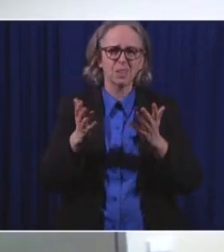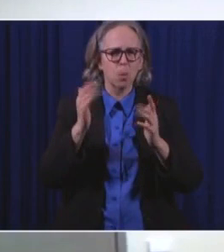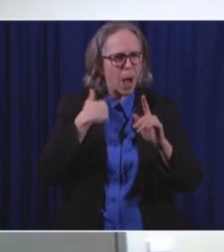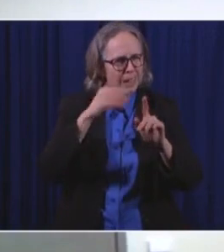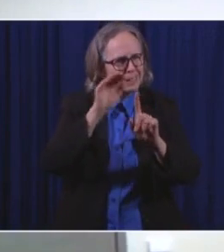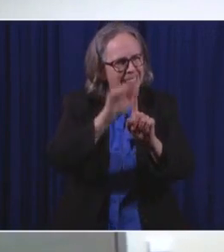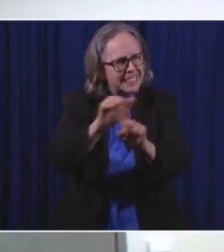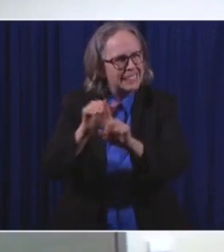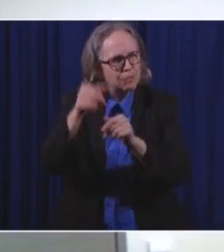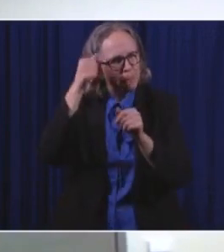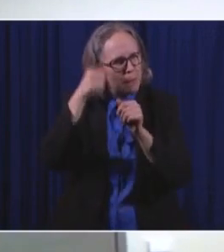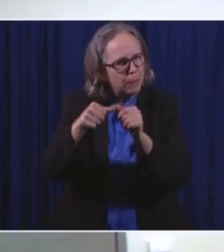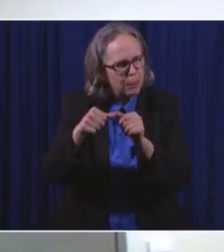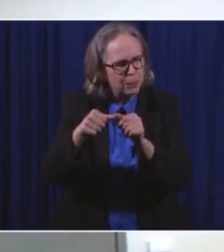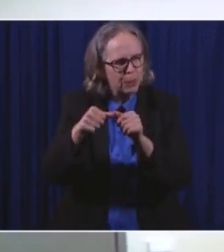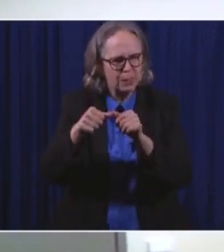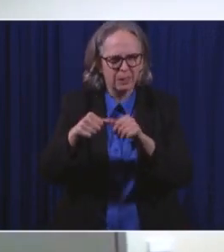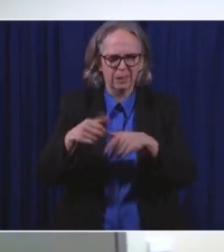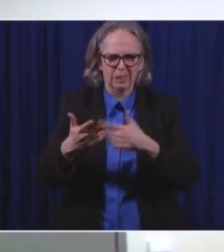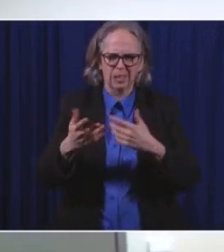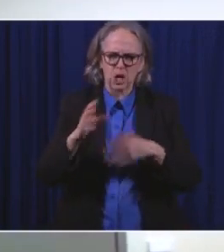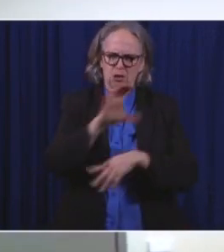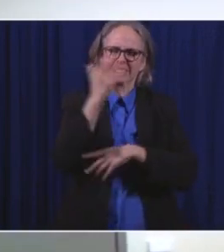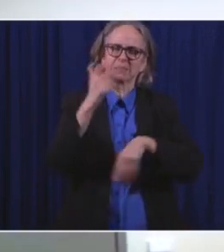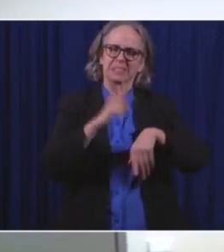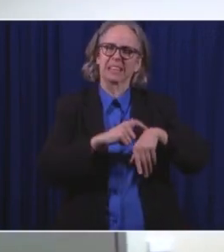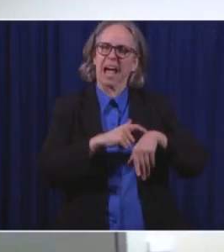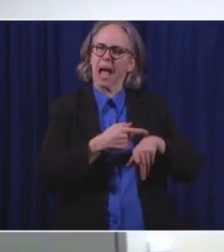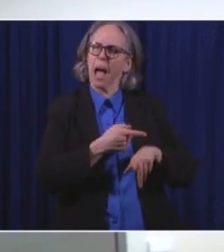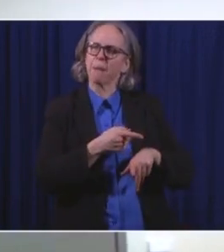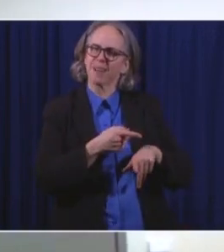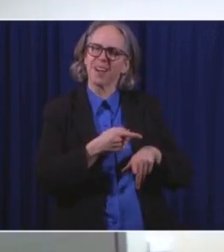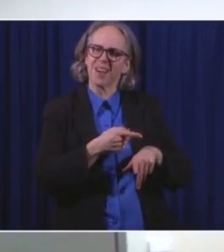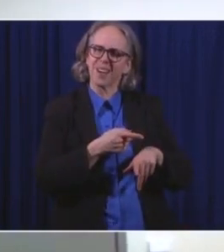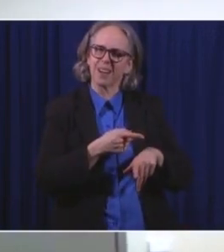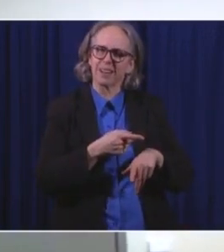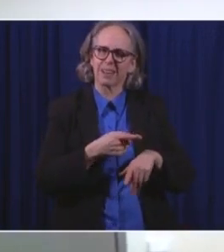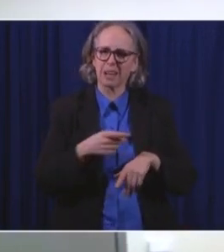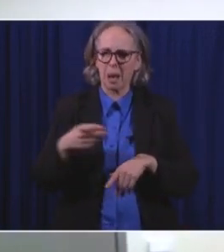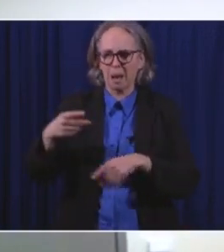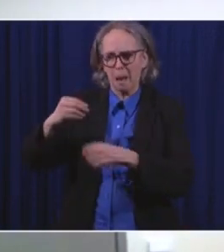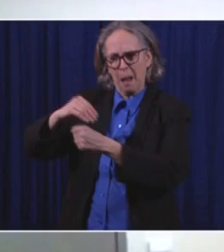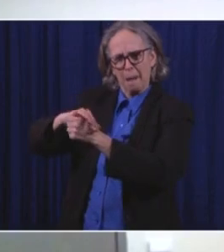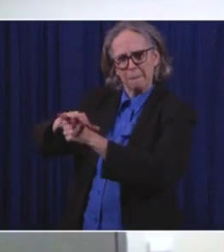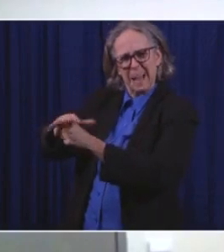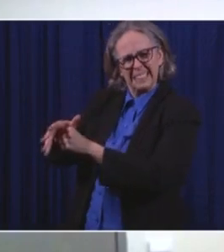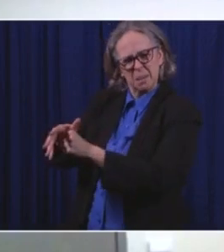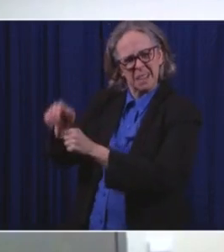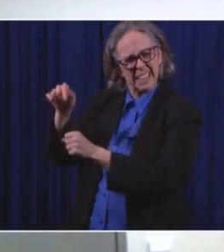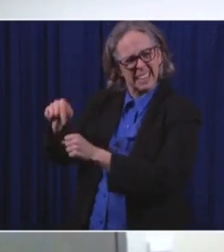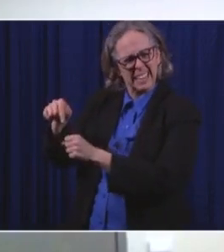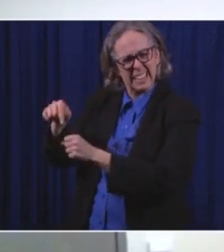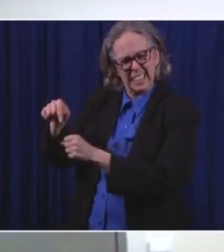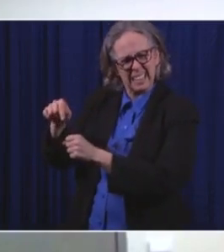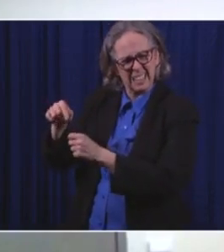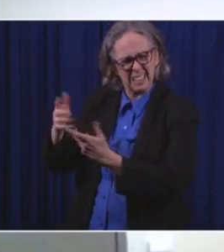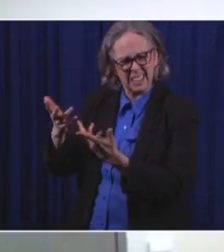even though it's Christmas time and there is a pandemic, emergencies are still happening every